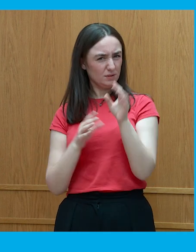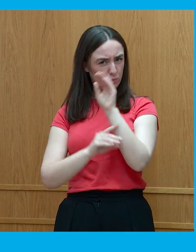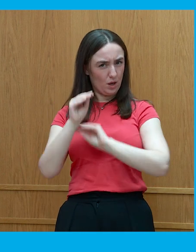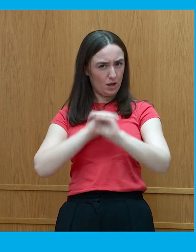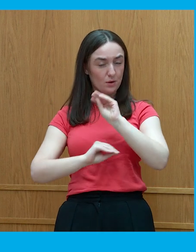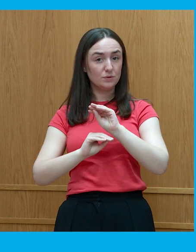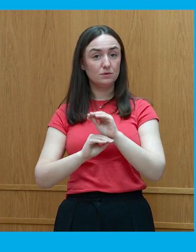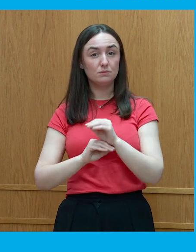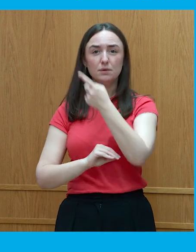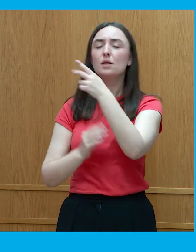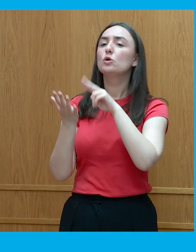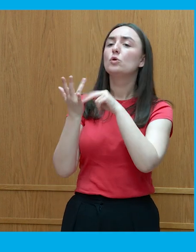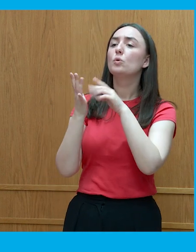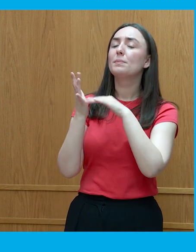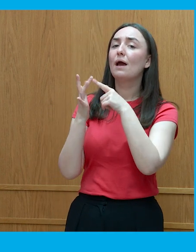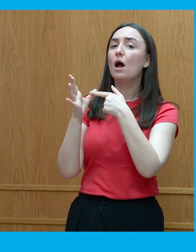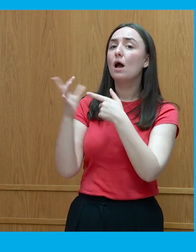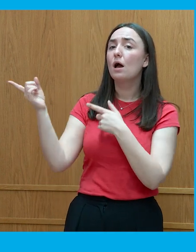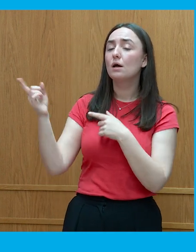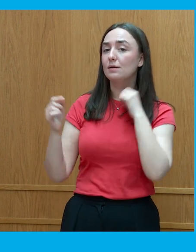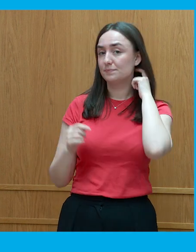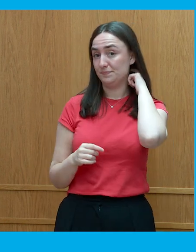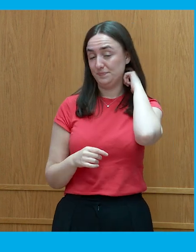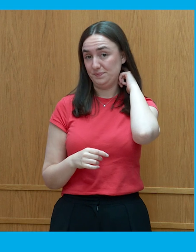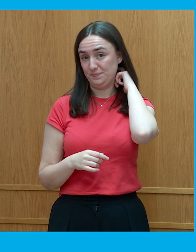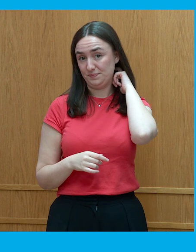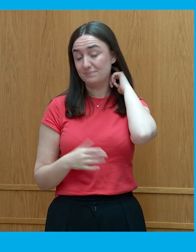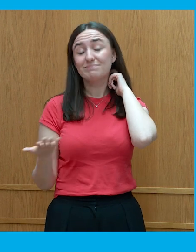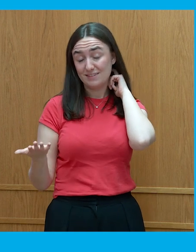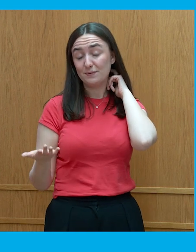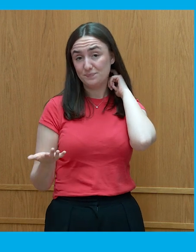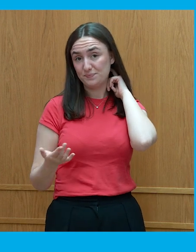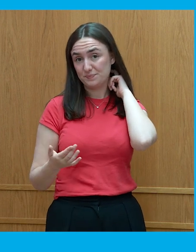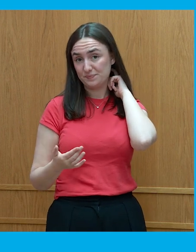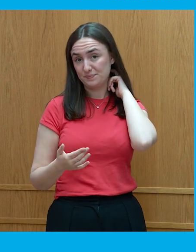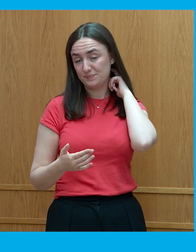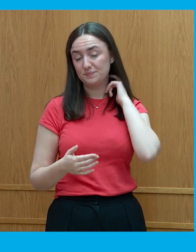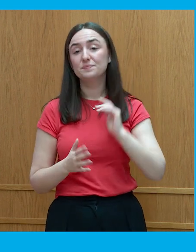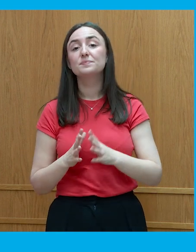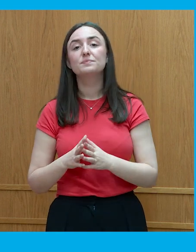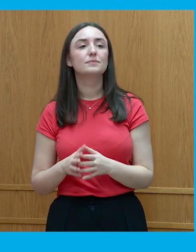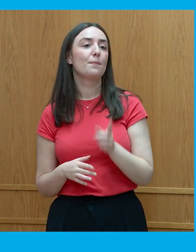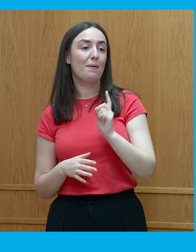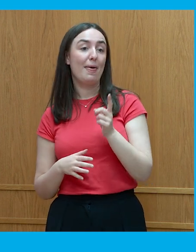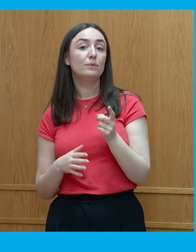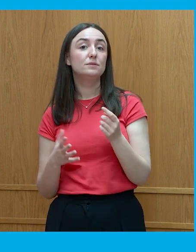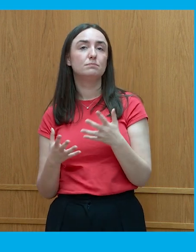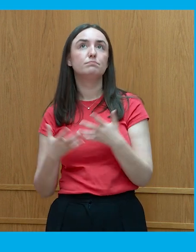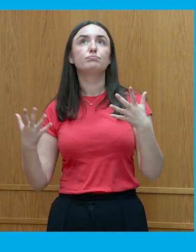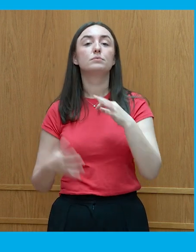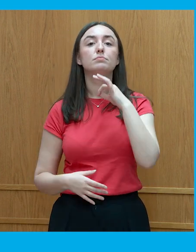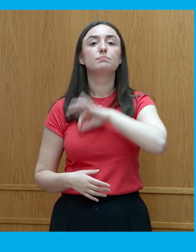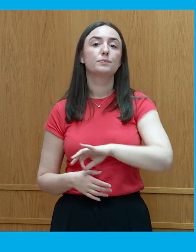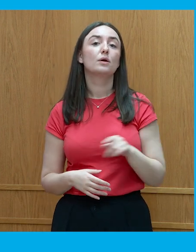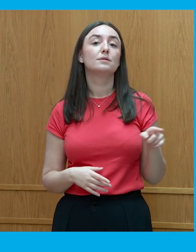Nomia, do you want to come in on that? Yeah, you know, like, That was the big advantage that Trump certainly had